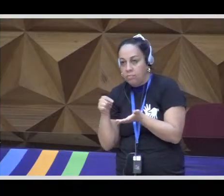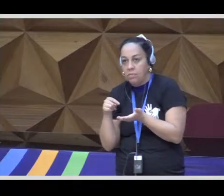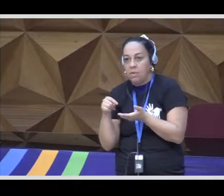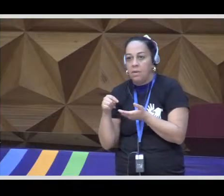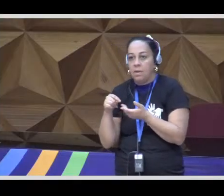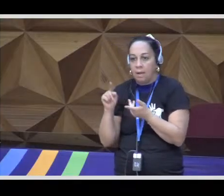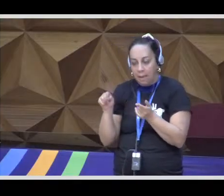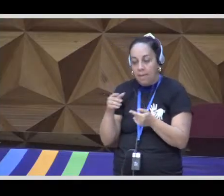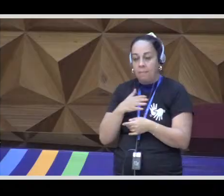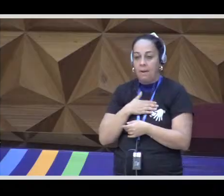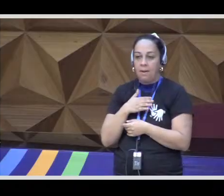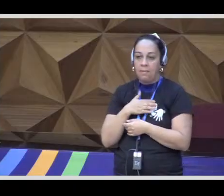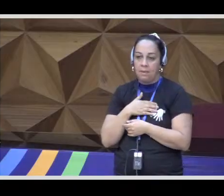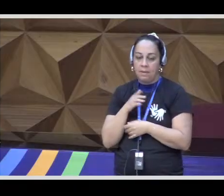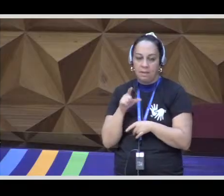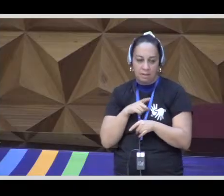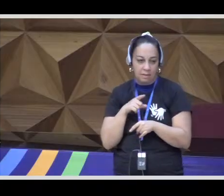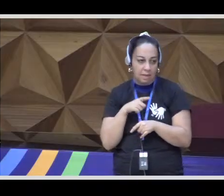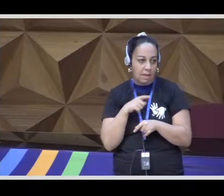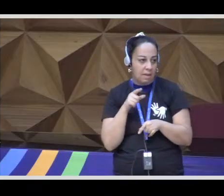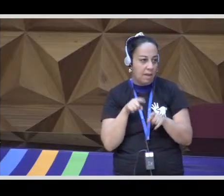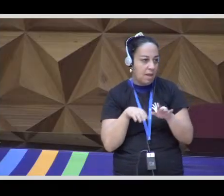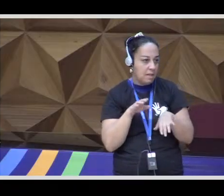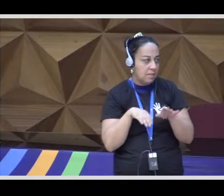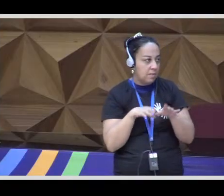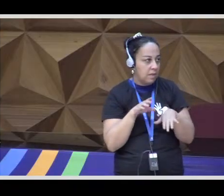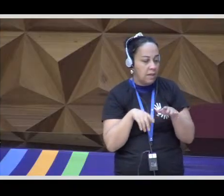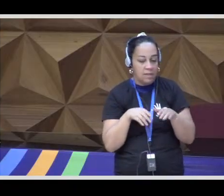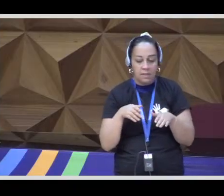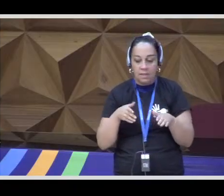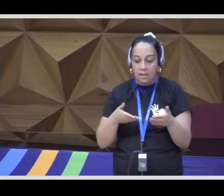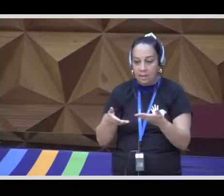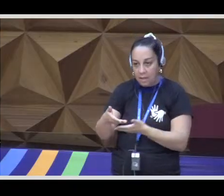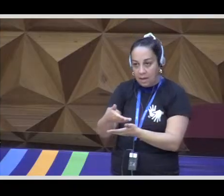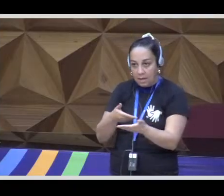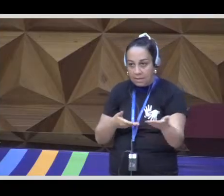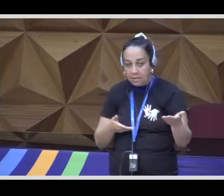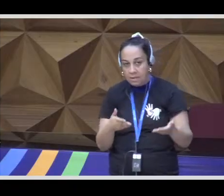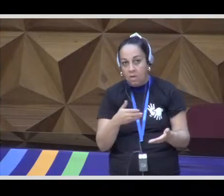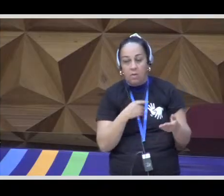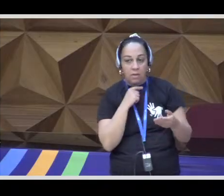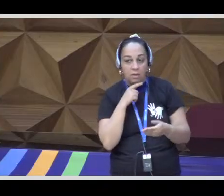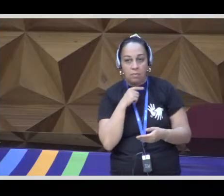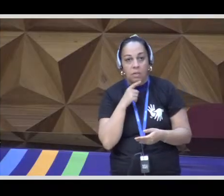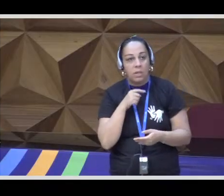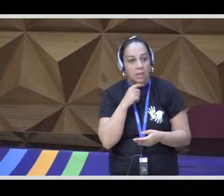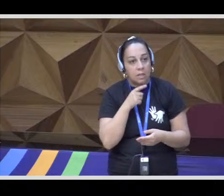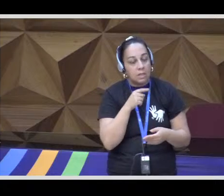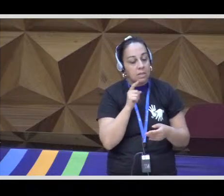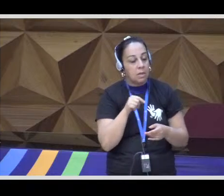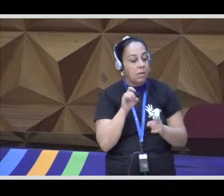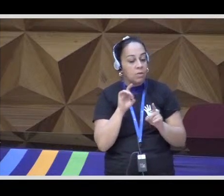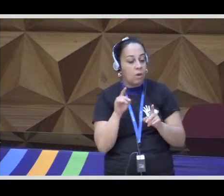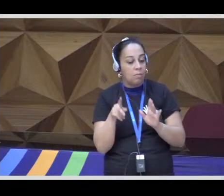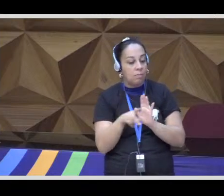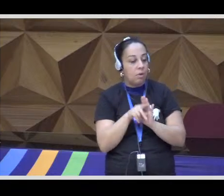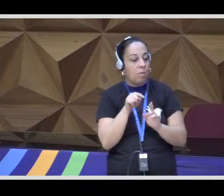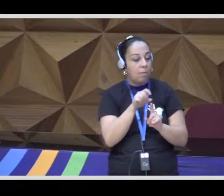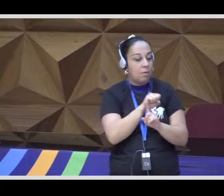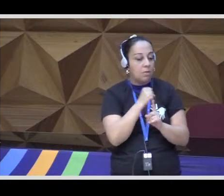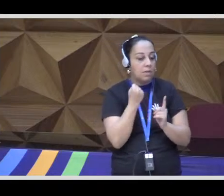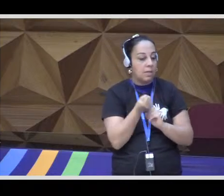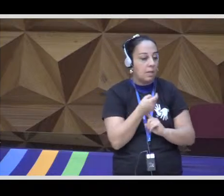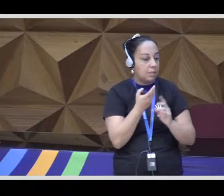else about in-air interactions that make them less socially acceptable if they're confined within that space?